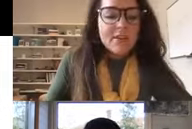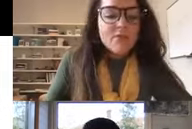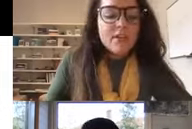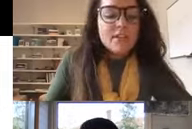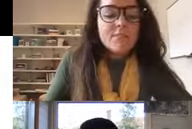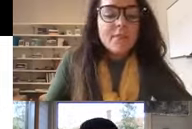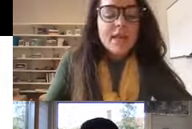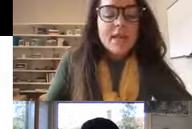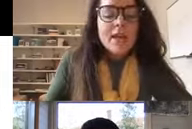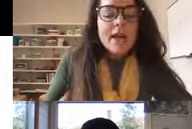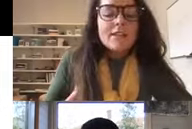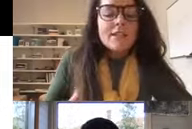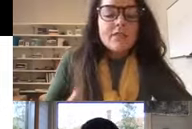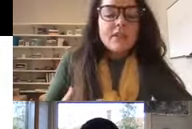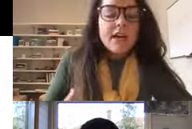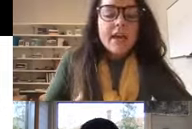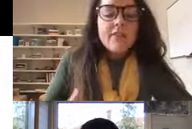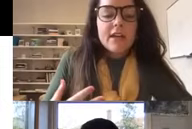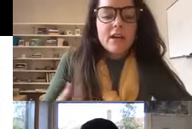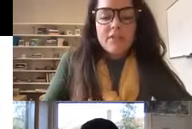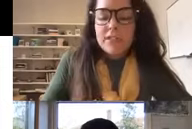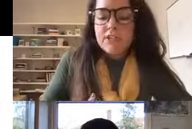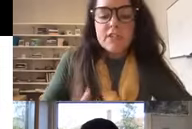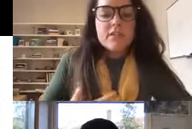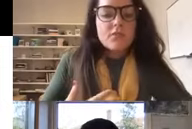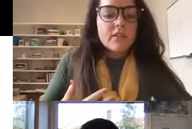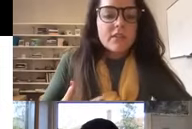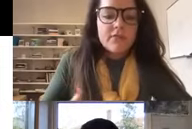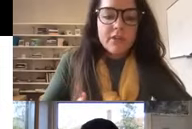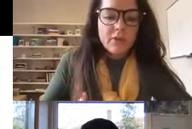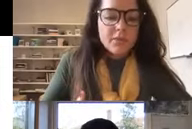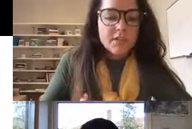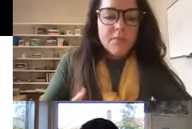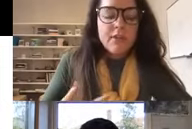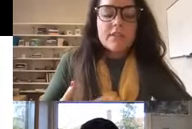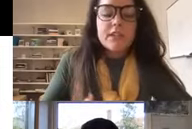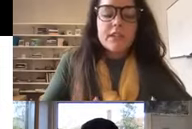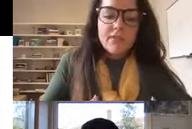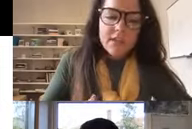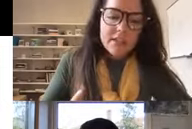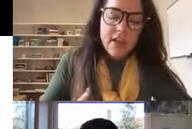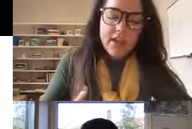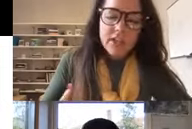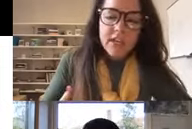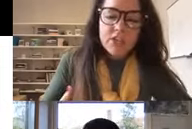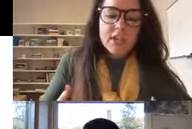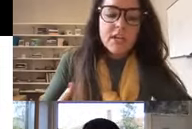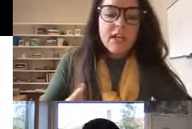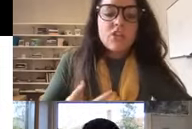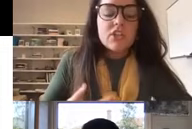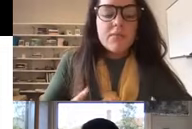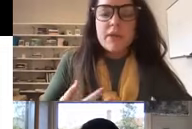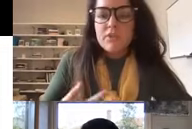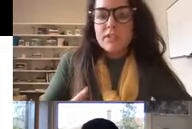participating, of course. As Steve and I have had conversations with different groups about the significance of education